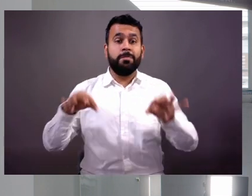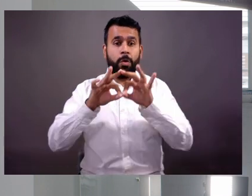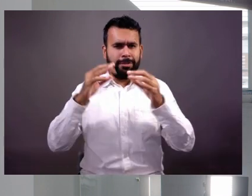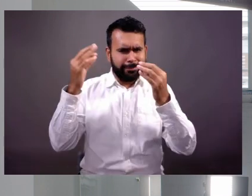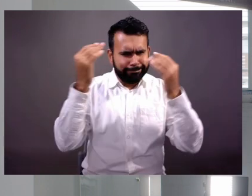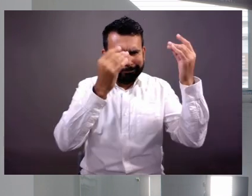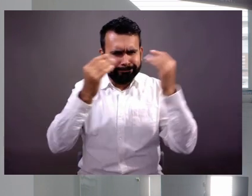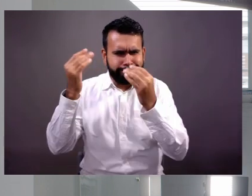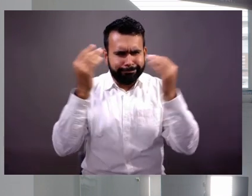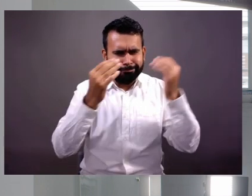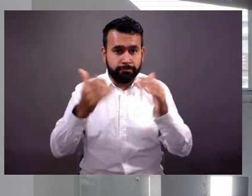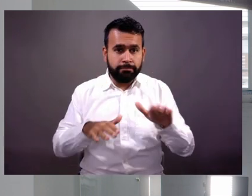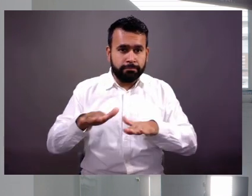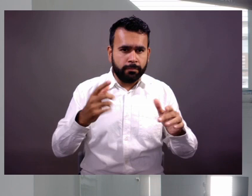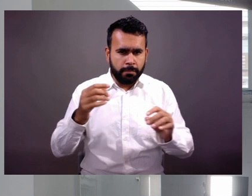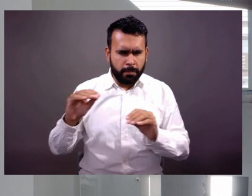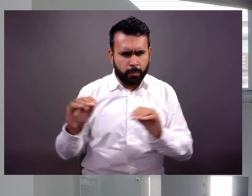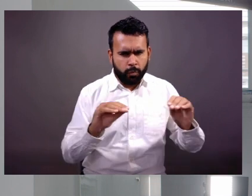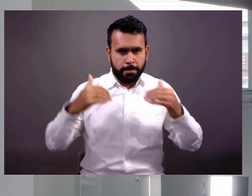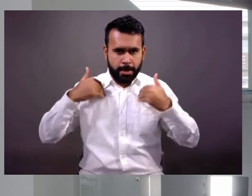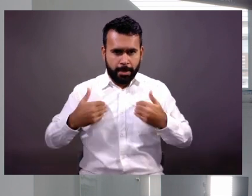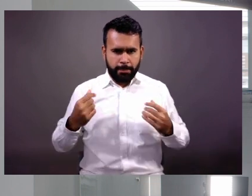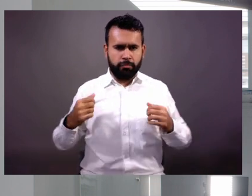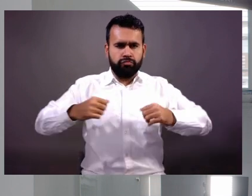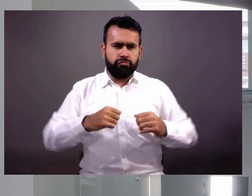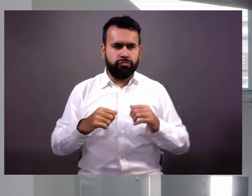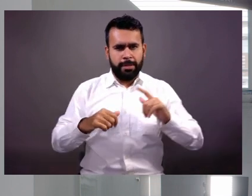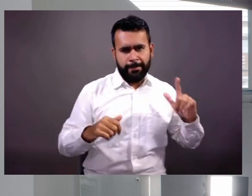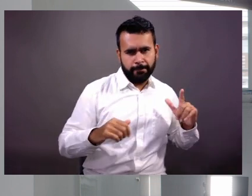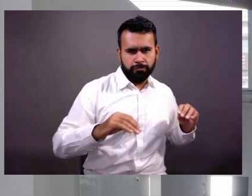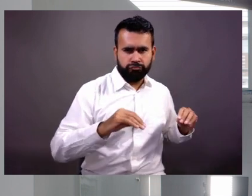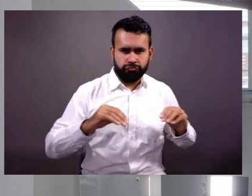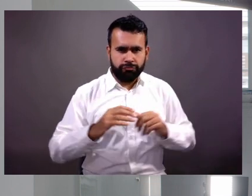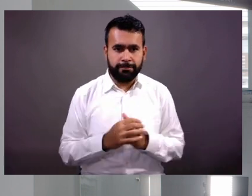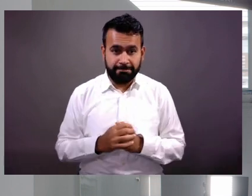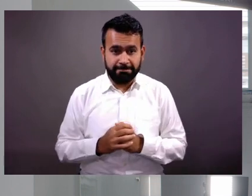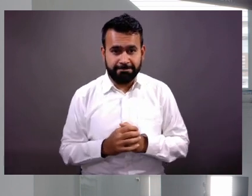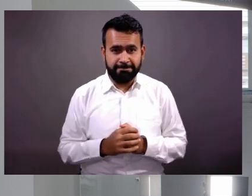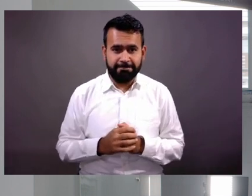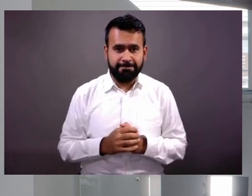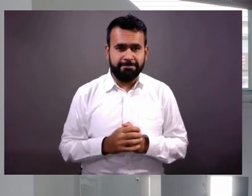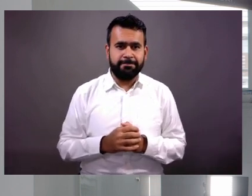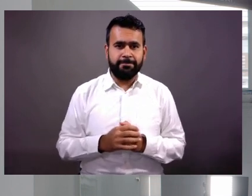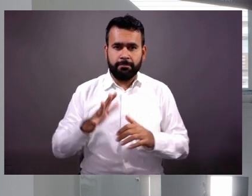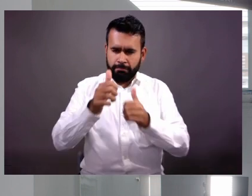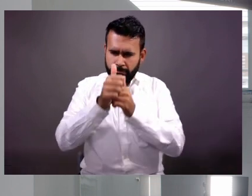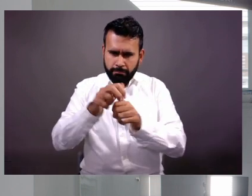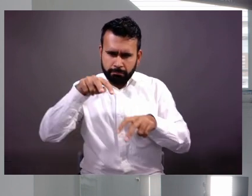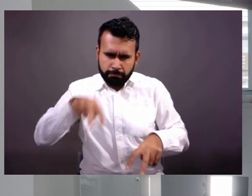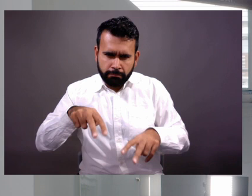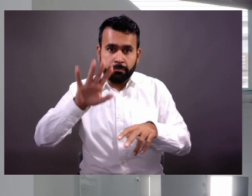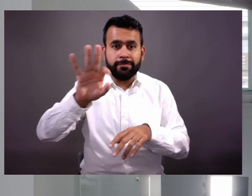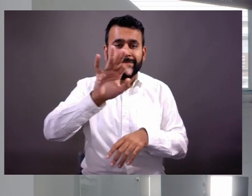Duke. So first step we're going to think about is we're going to angle our bodies a little bit to the left here. And what we're going to do is we're going